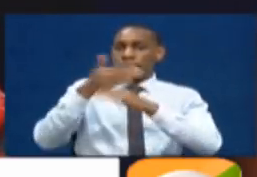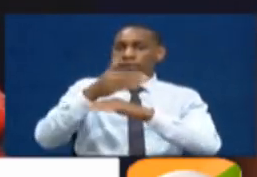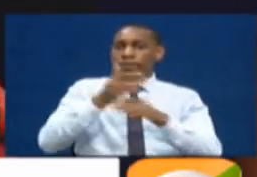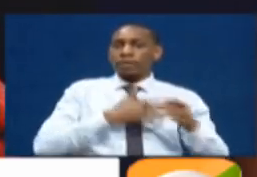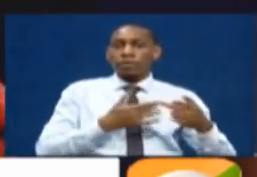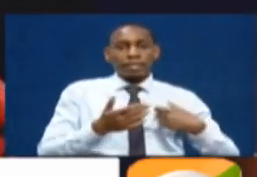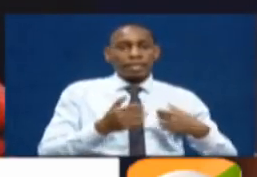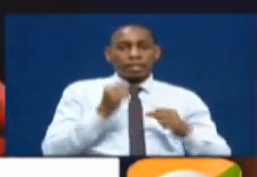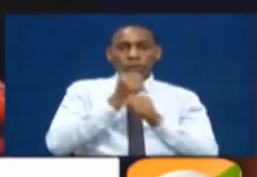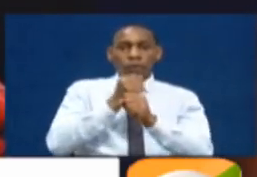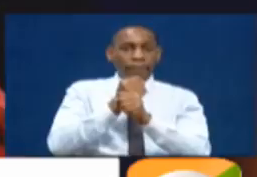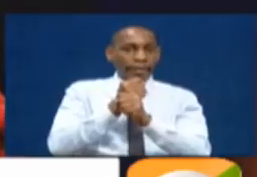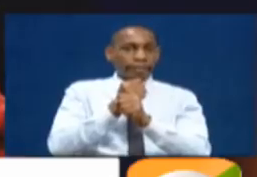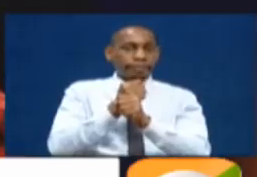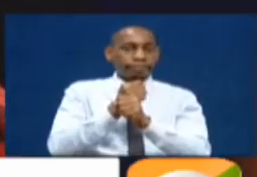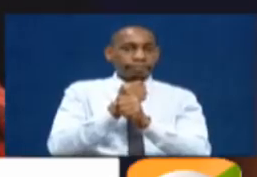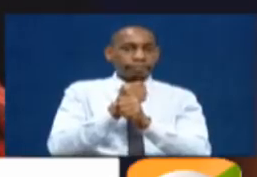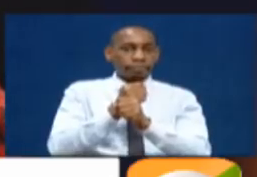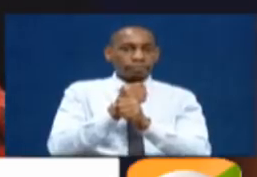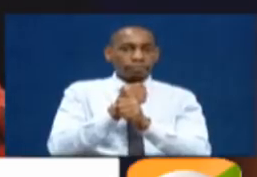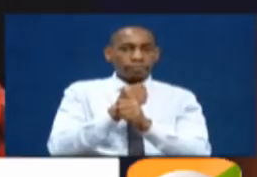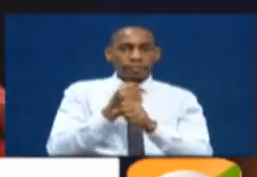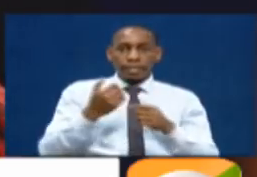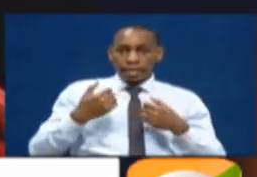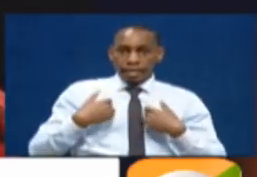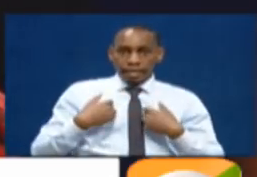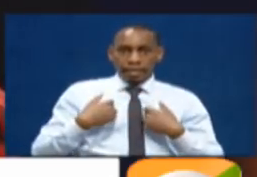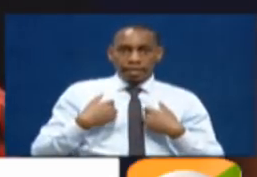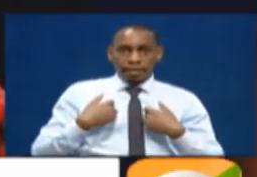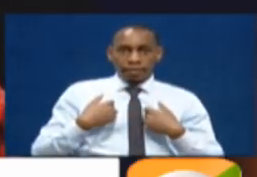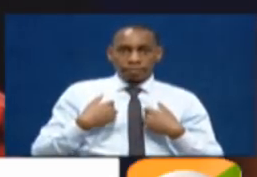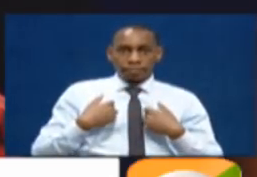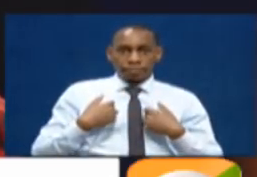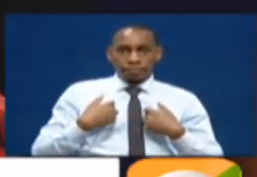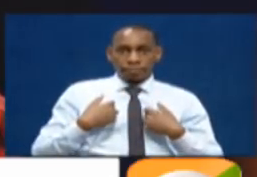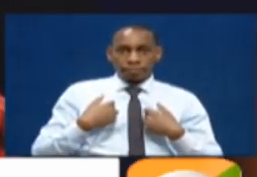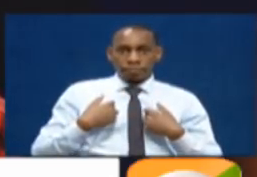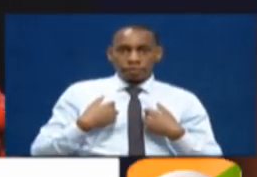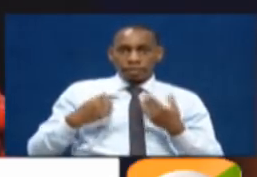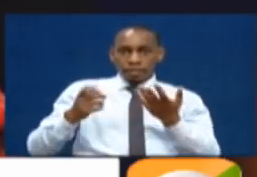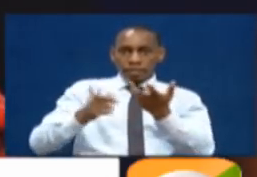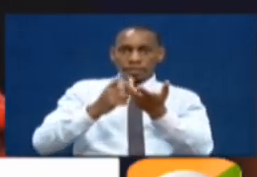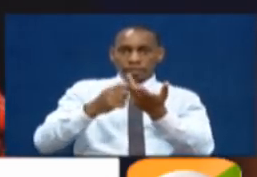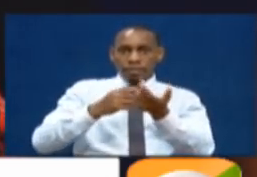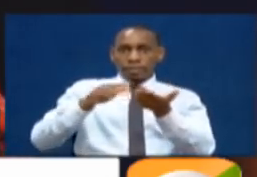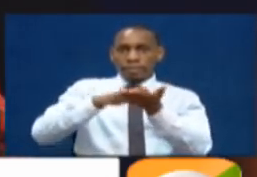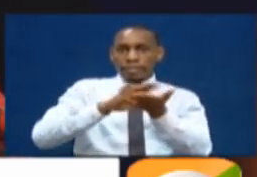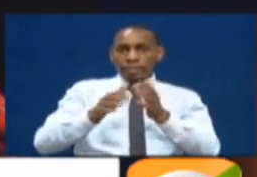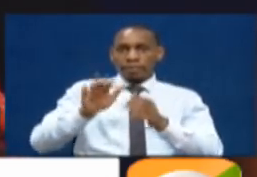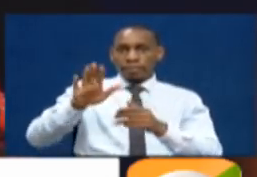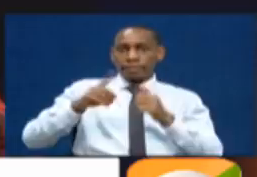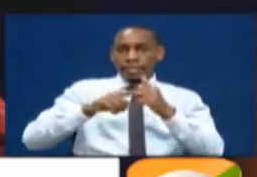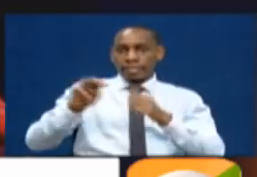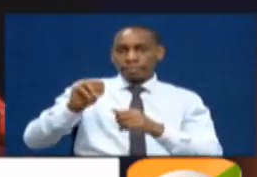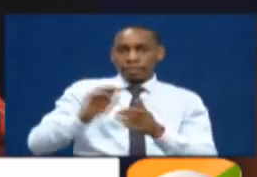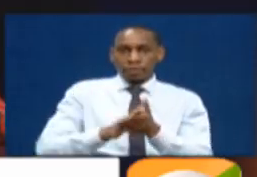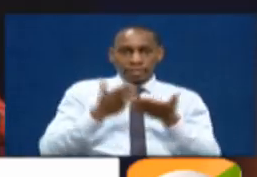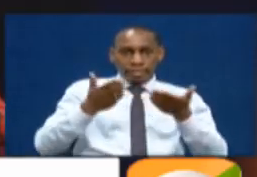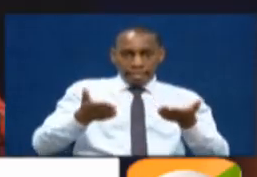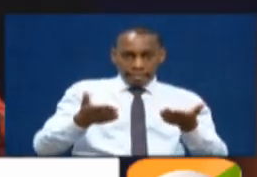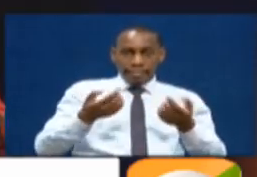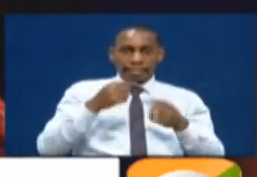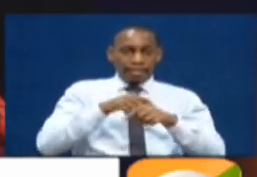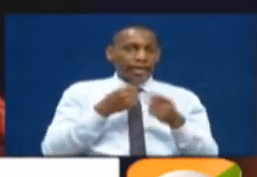employment. We have a population base of about 56 million. Currently, as we speak, we